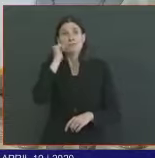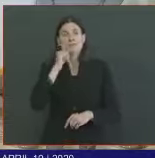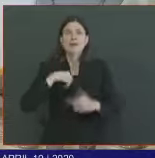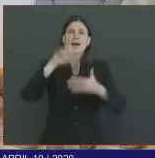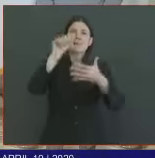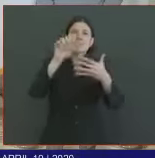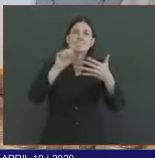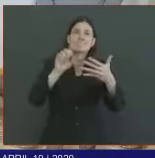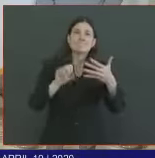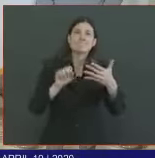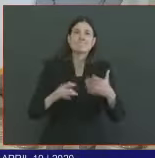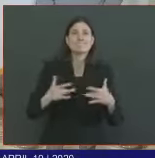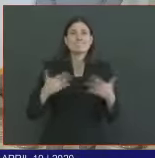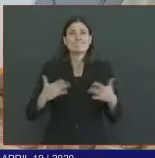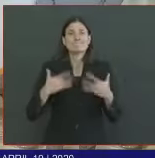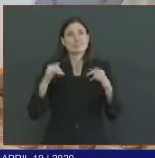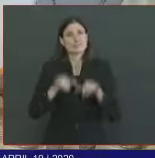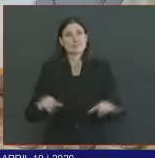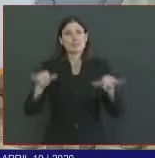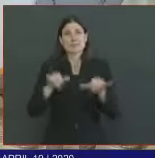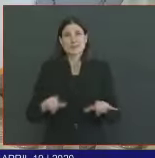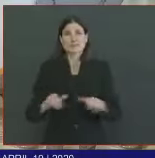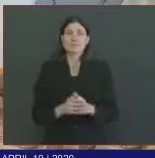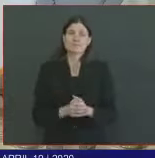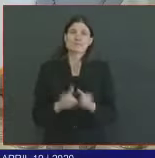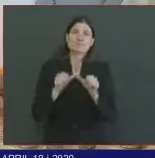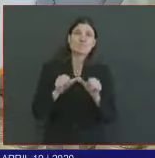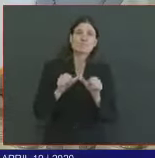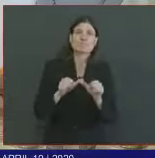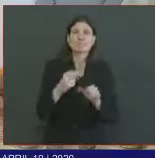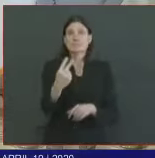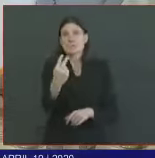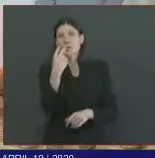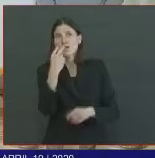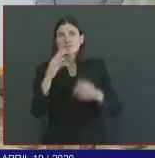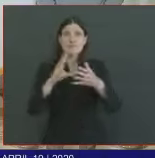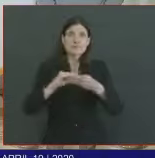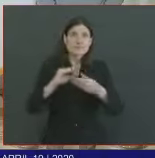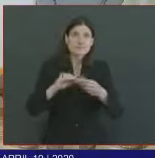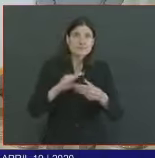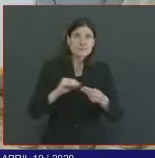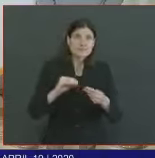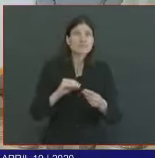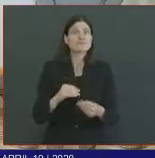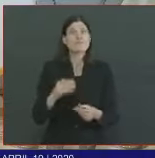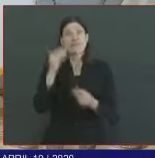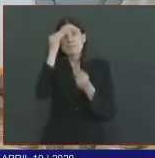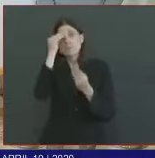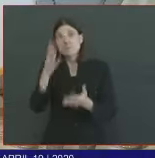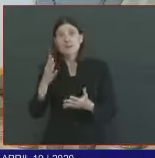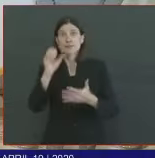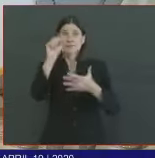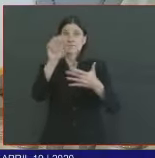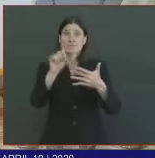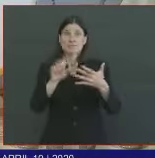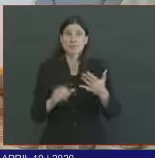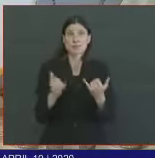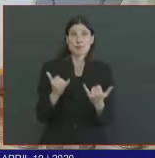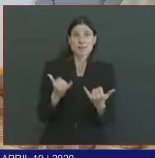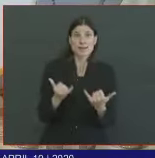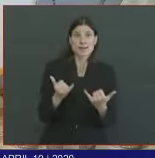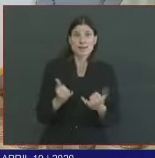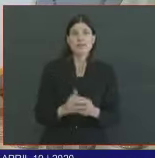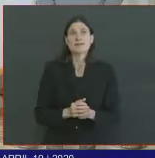tuning in. I'll have a lot of news this week as we start to turn to the task of thinking about what life might be